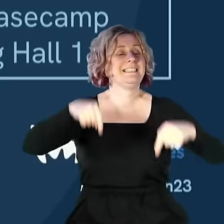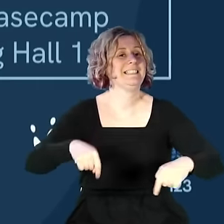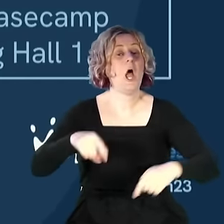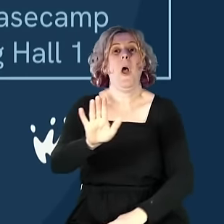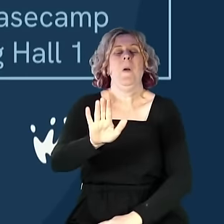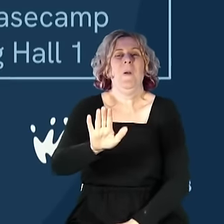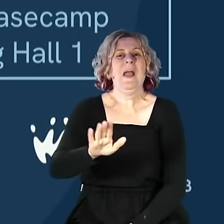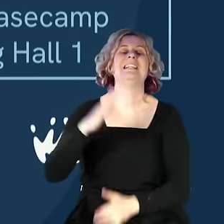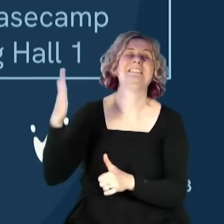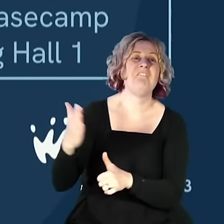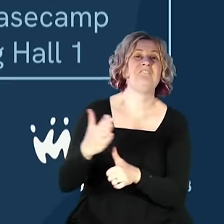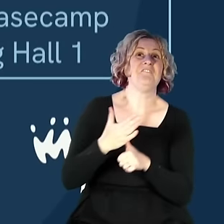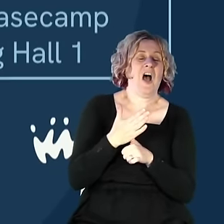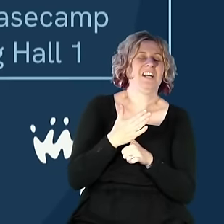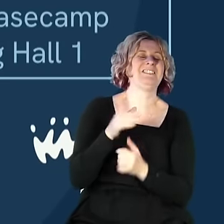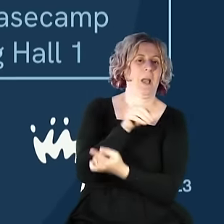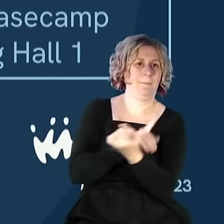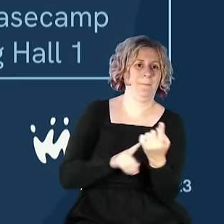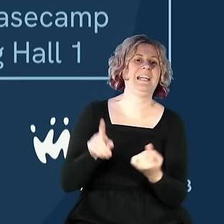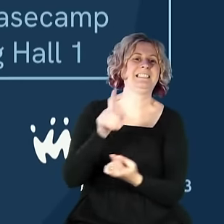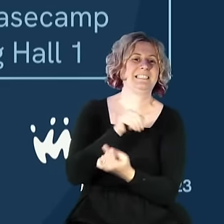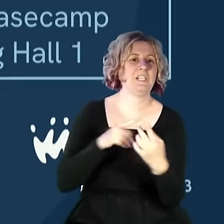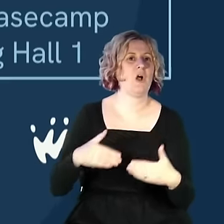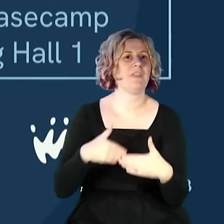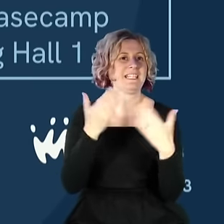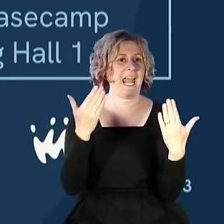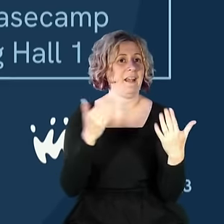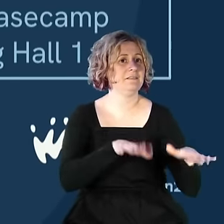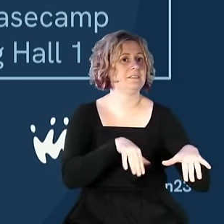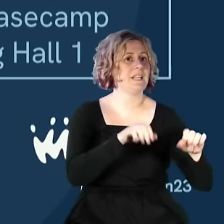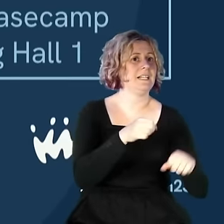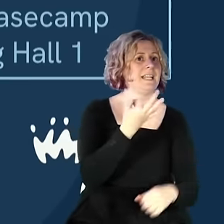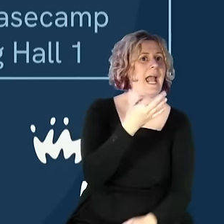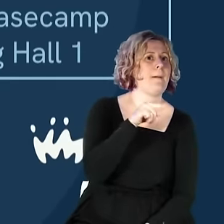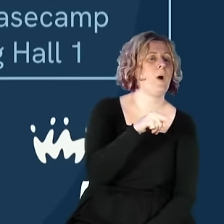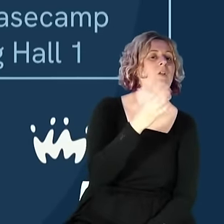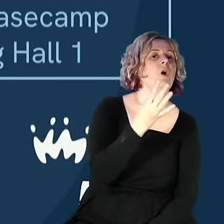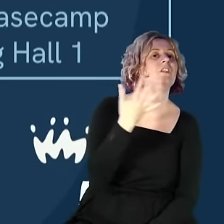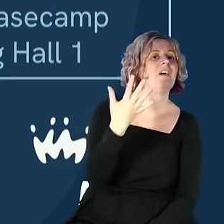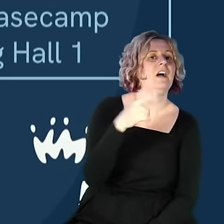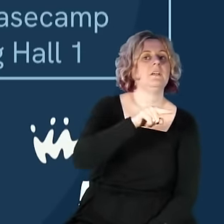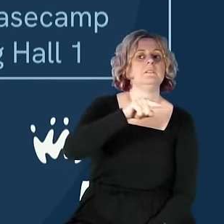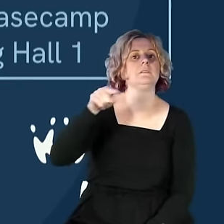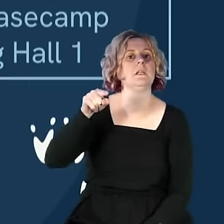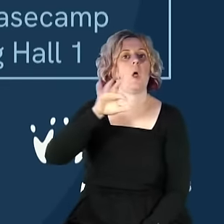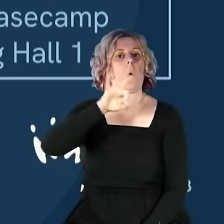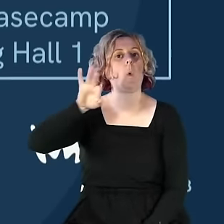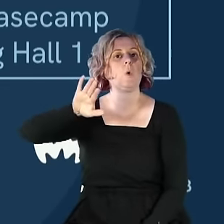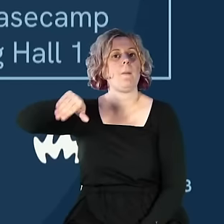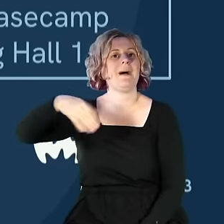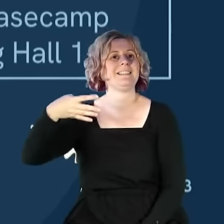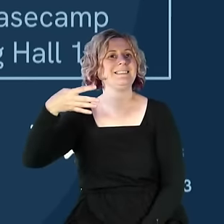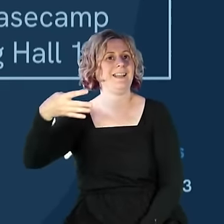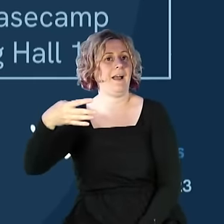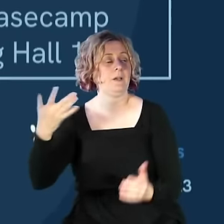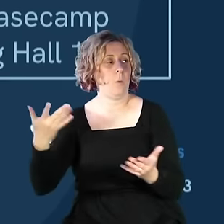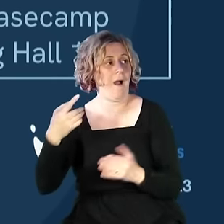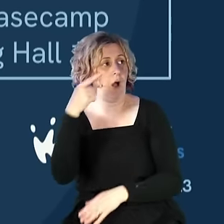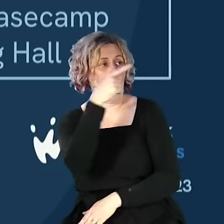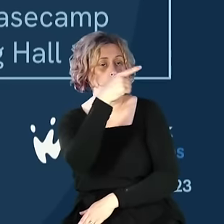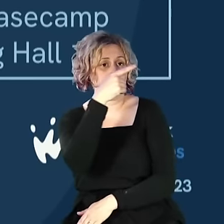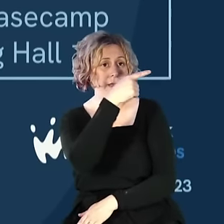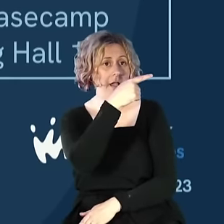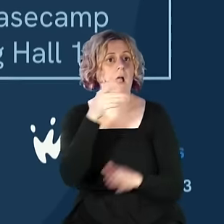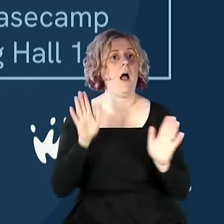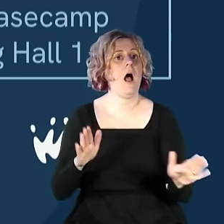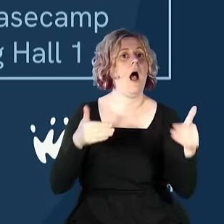meeting of the day. And it's at 8:45 to 9:15 over in the packing hall over there. We'd love